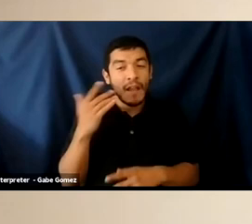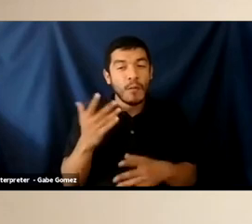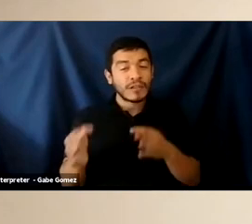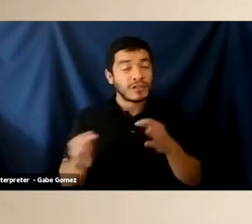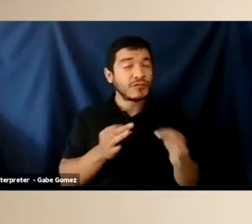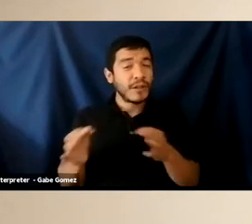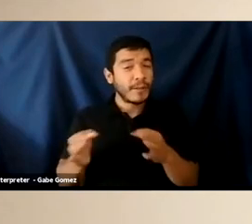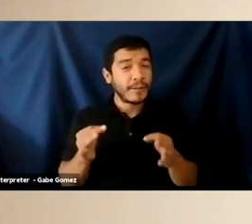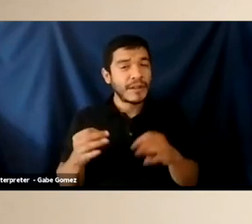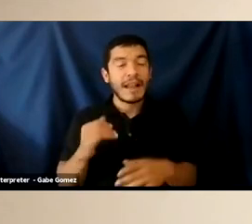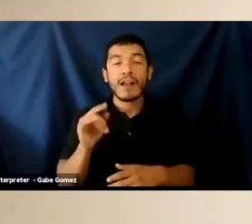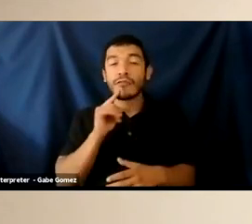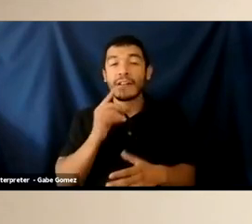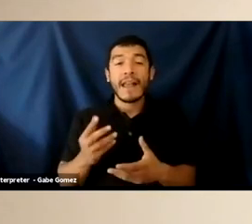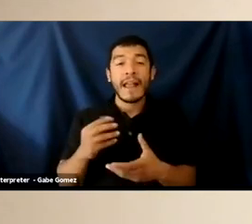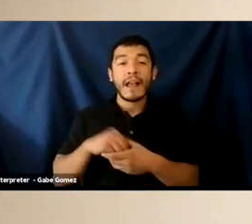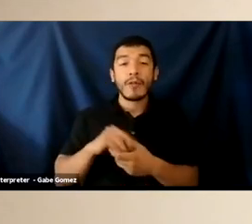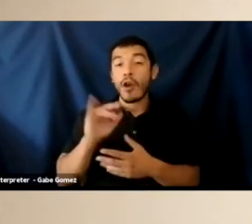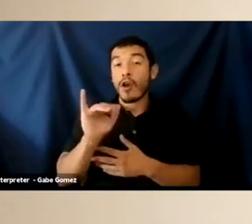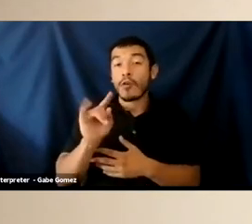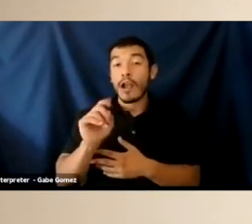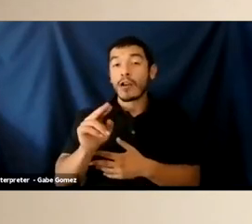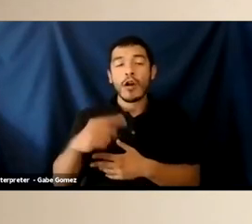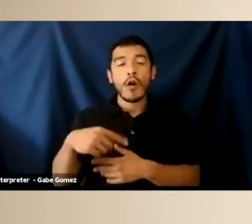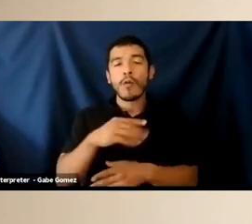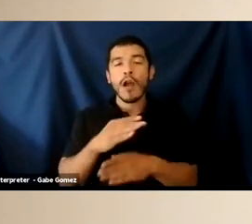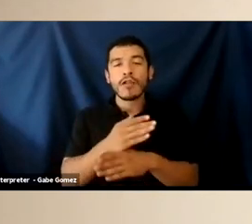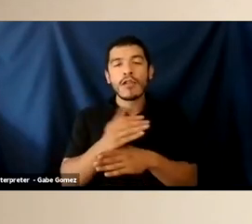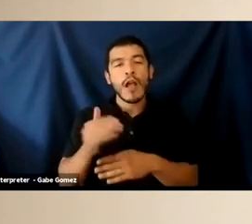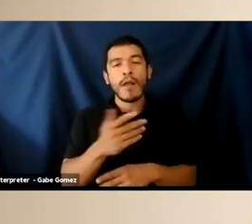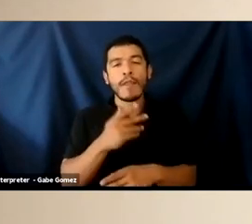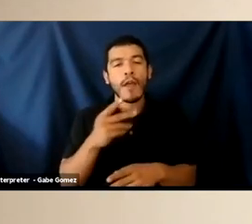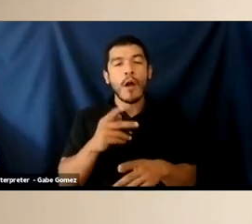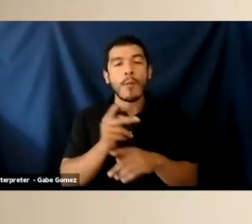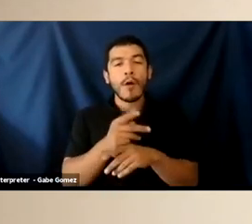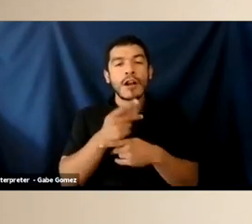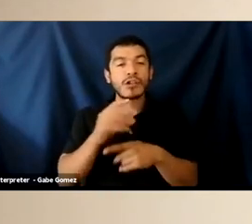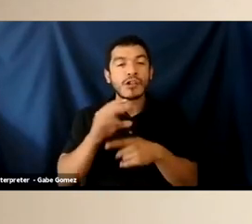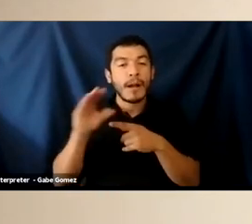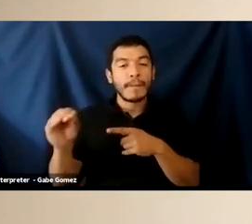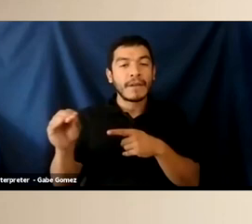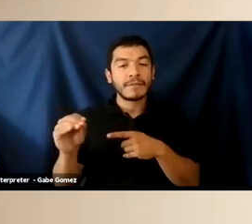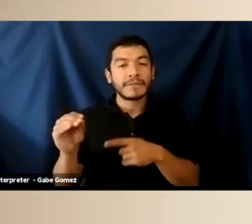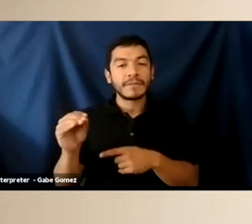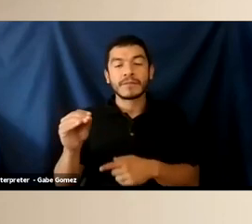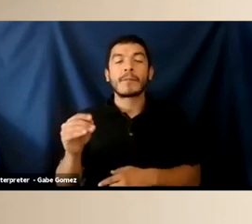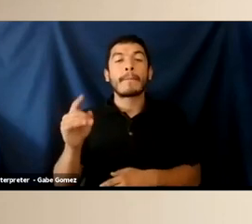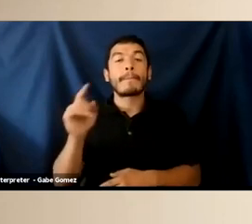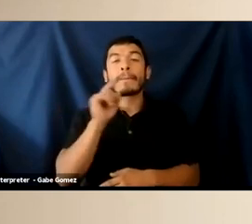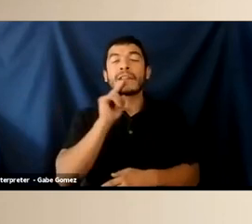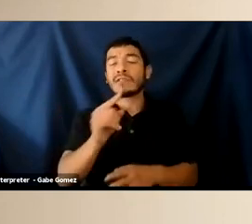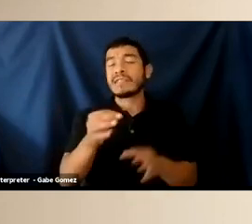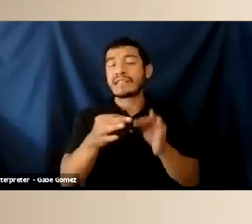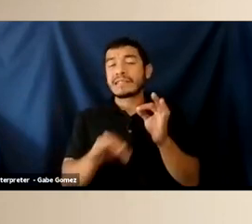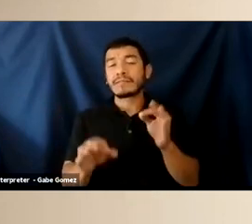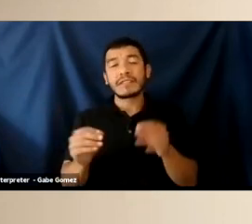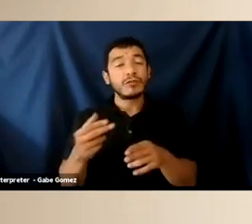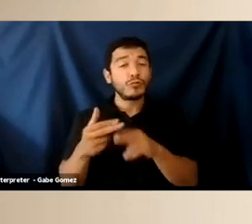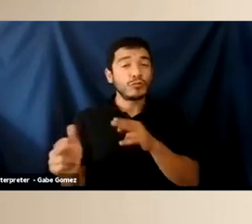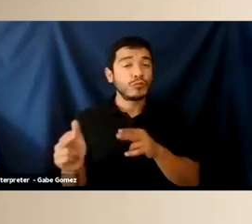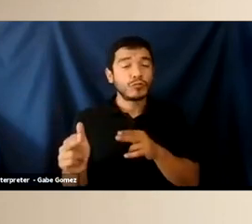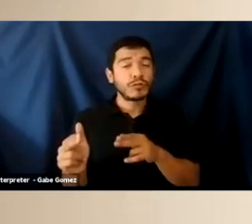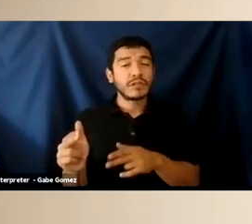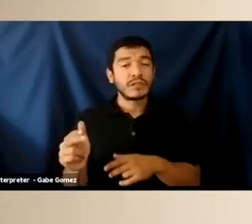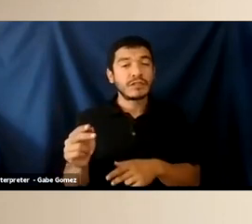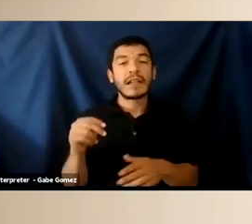is an inclusivity rider that we share with all our production companies. It's relatively simple and short.